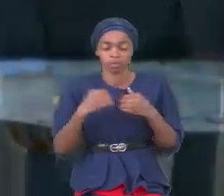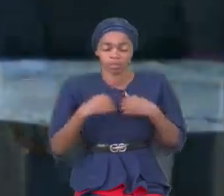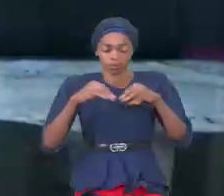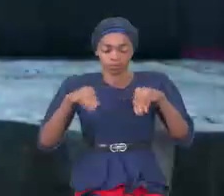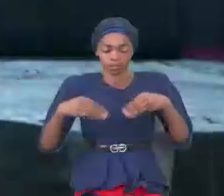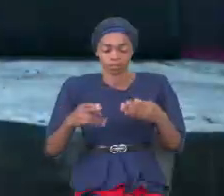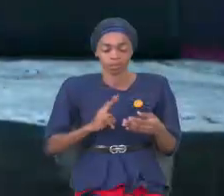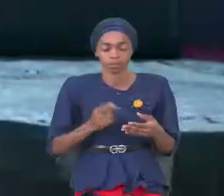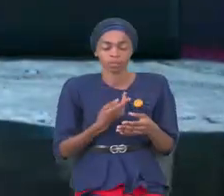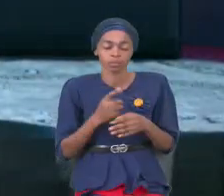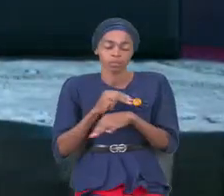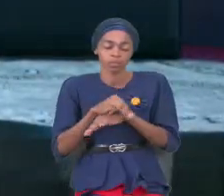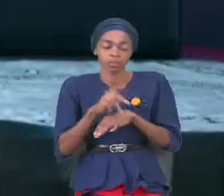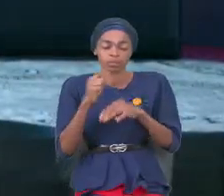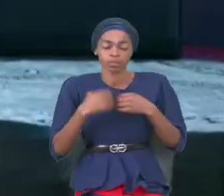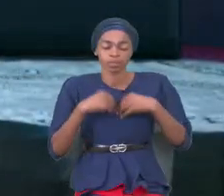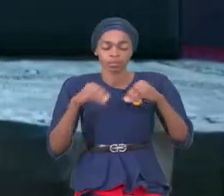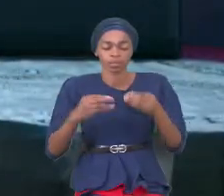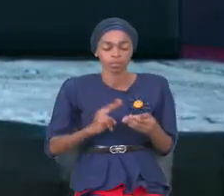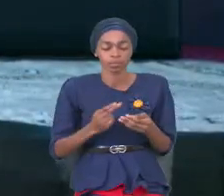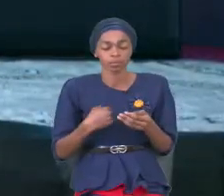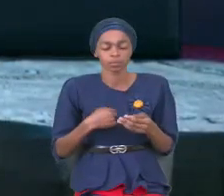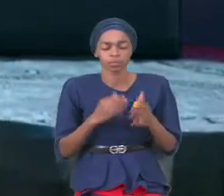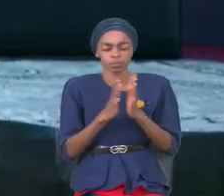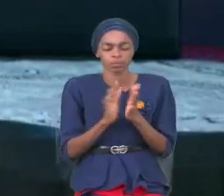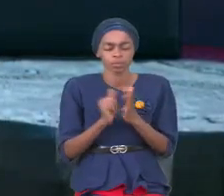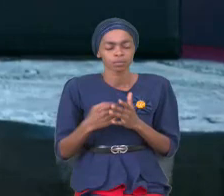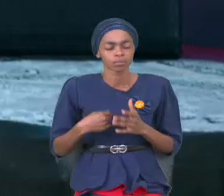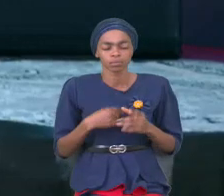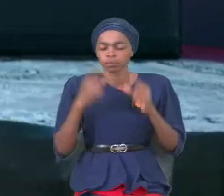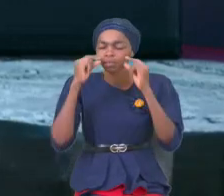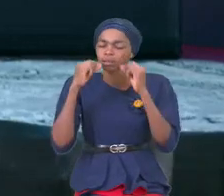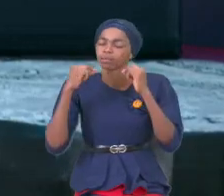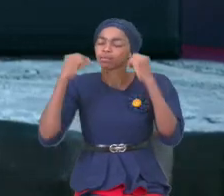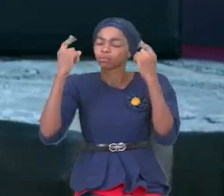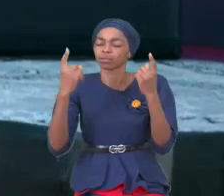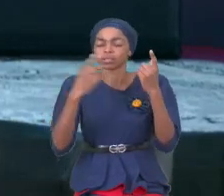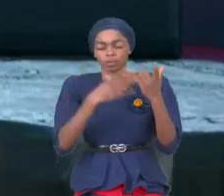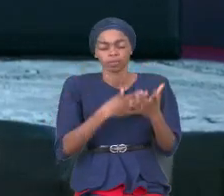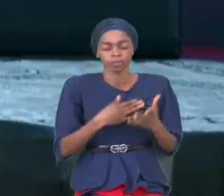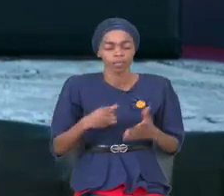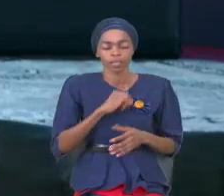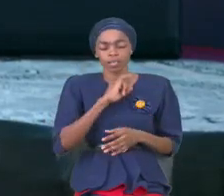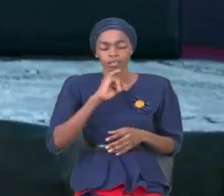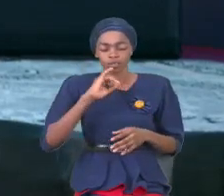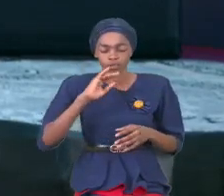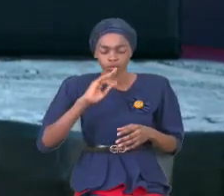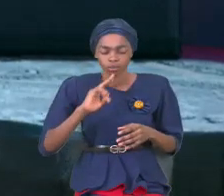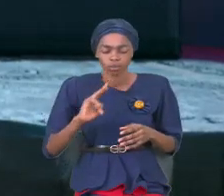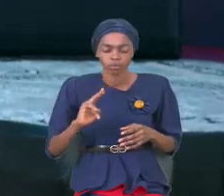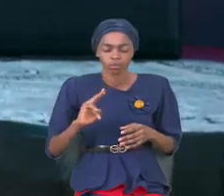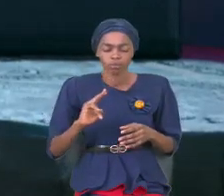us, the ministry you have given us, we pray we'll wake up and address the issues as we ought